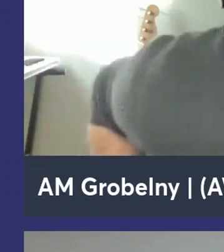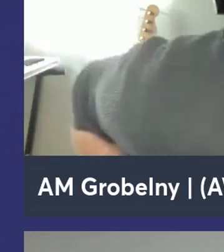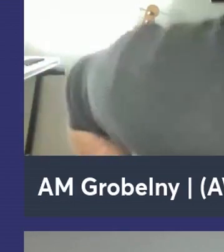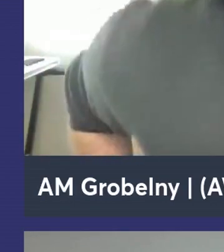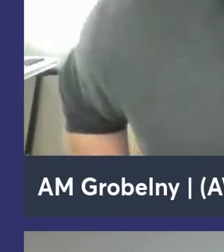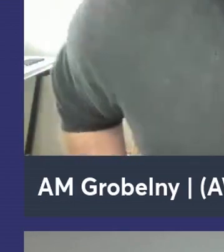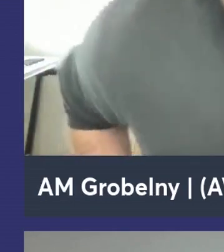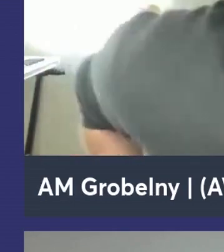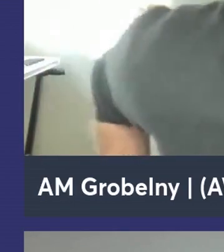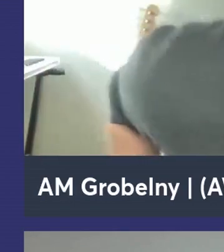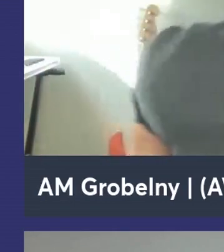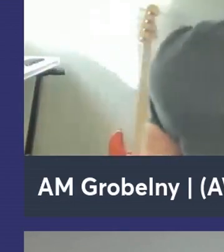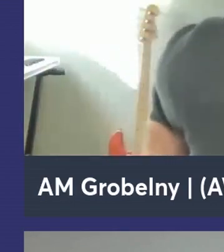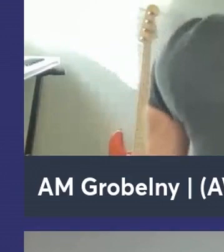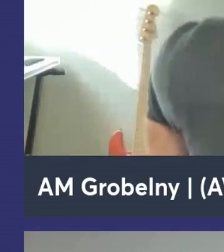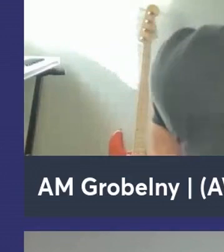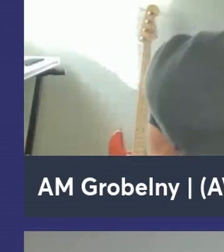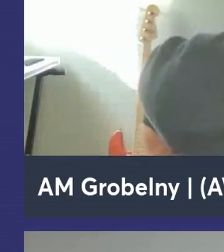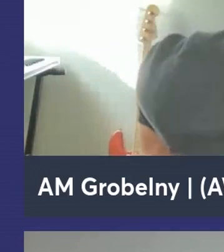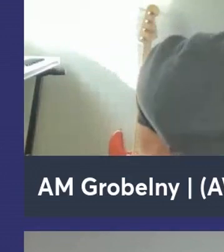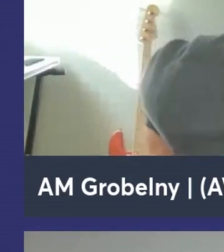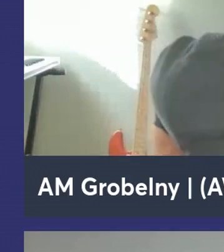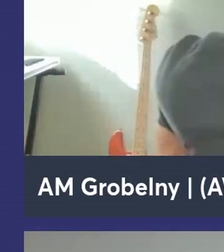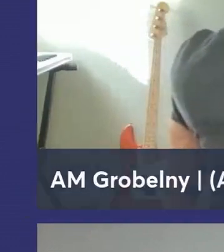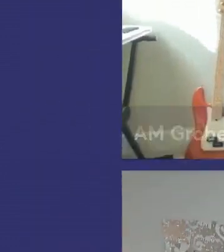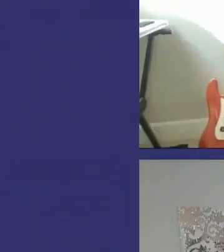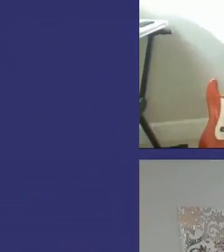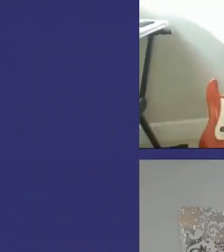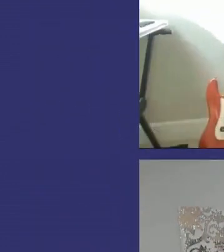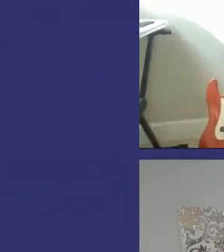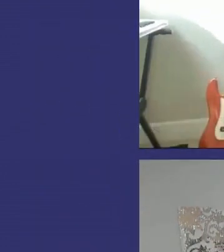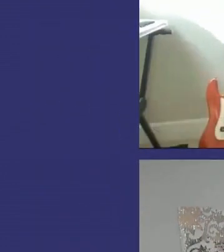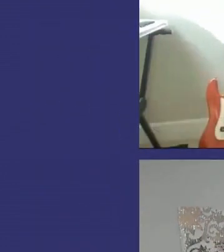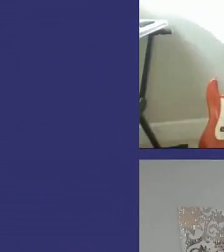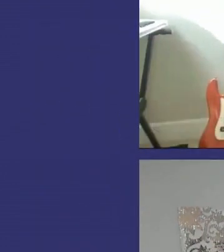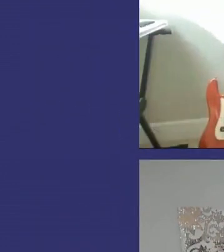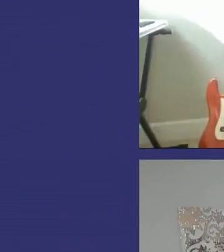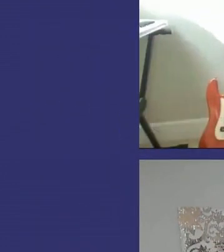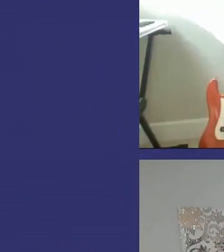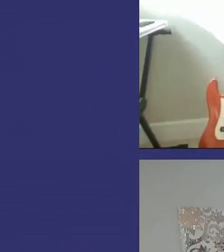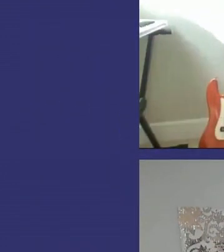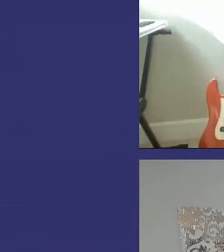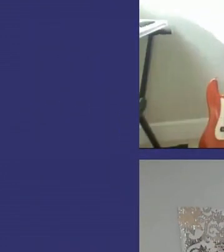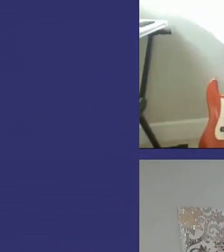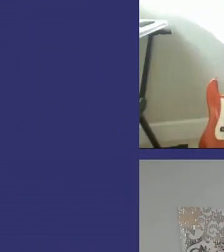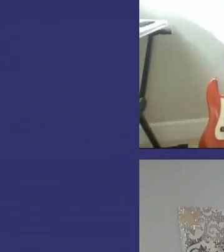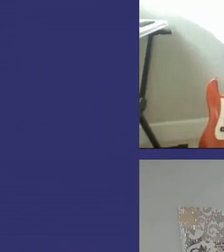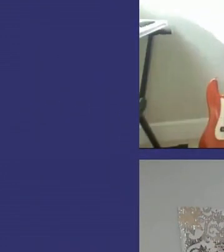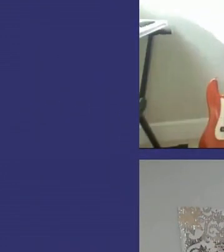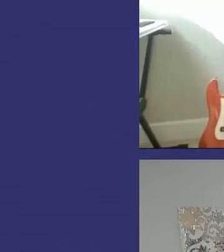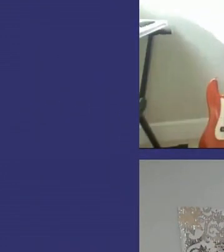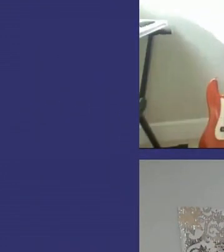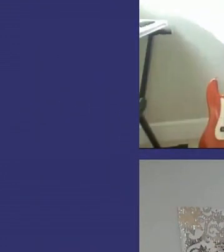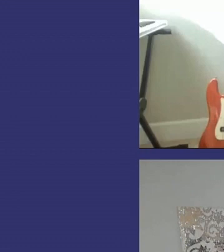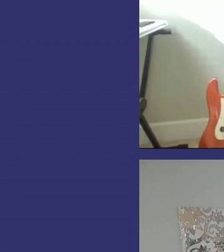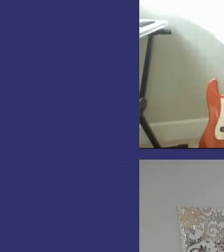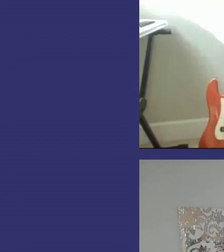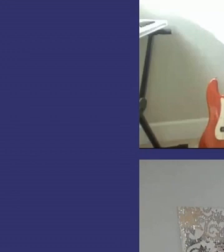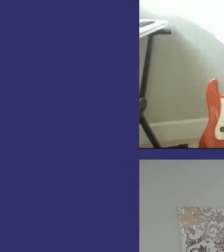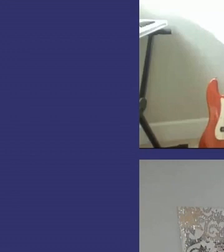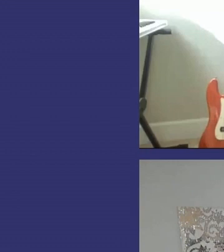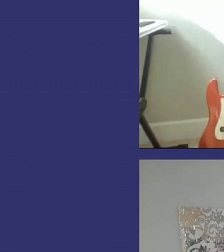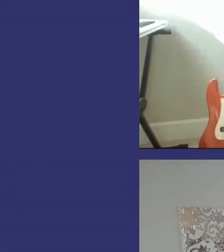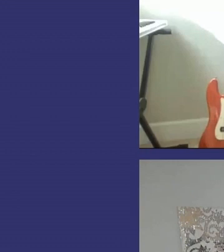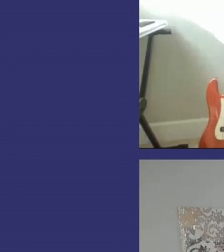number one, right? There's a lot going on under the SageMaker umbrella. But could you tell us, why